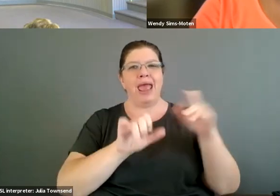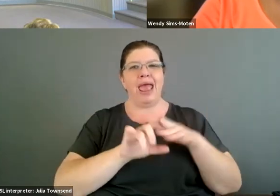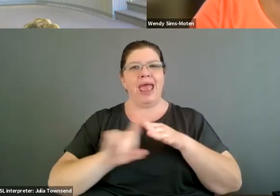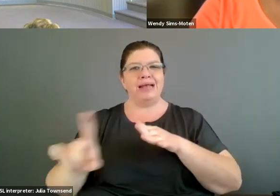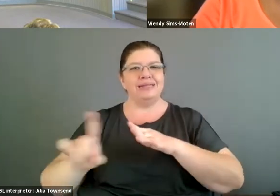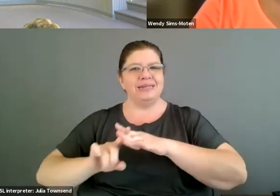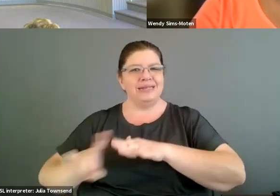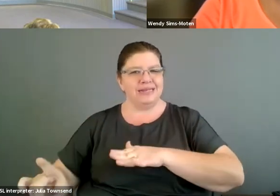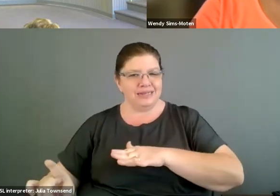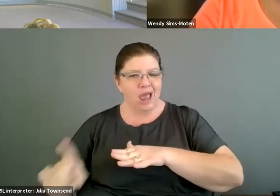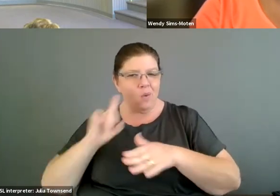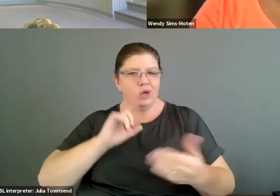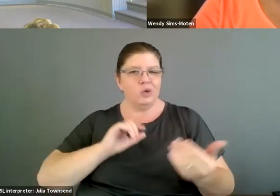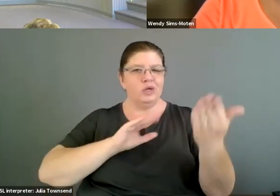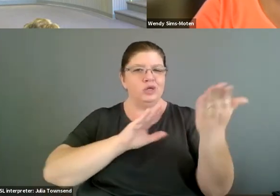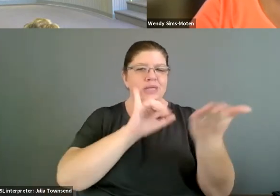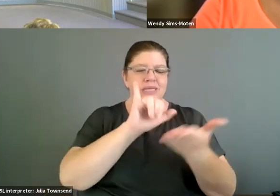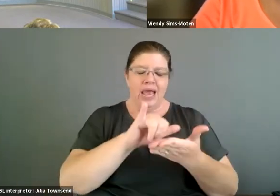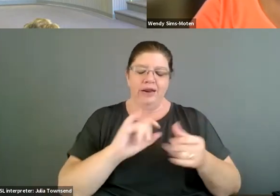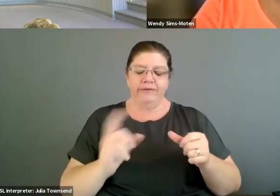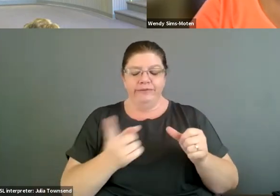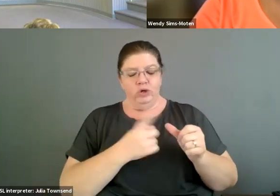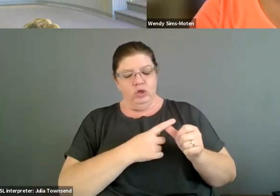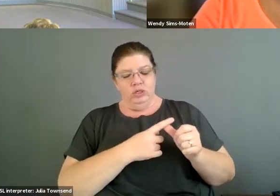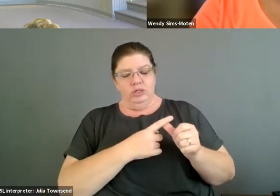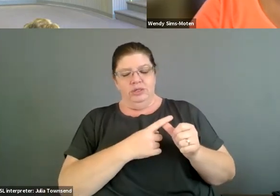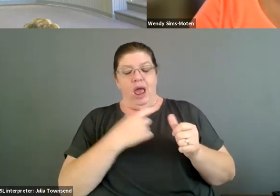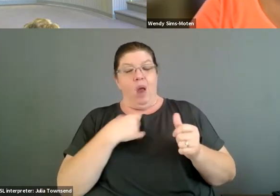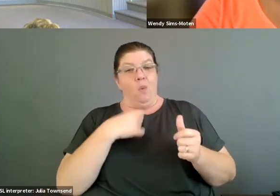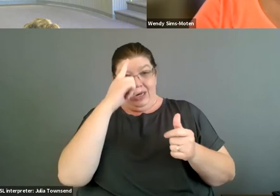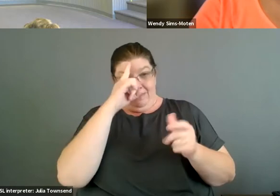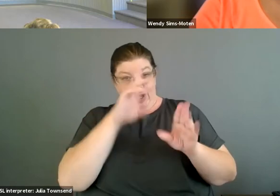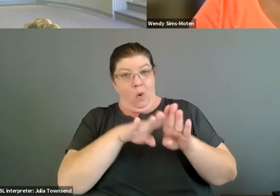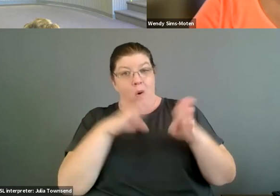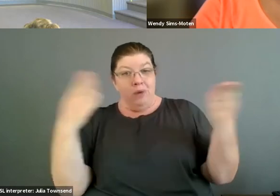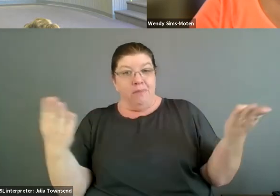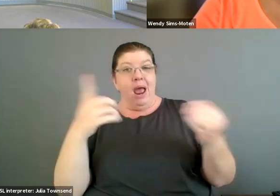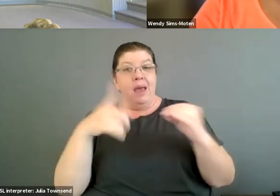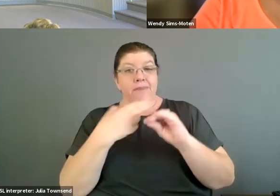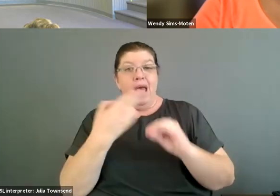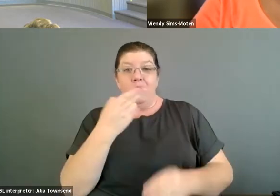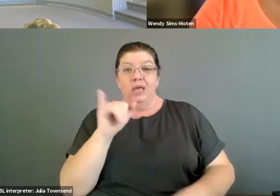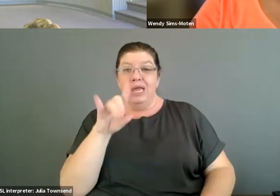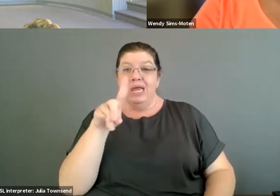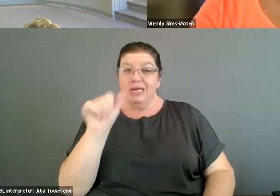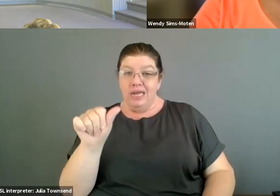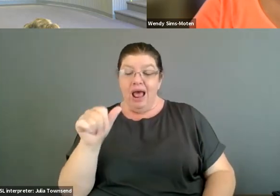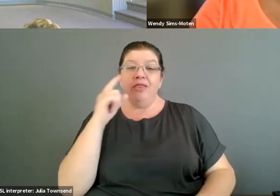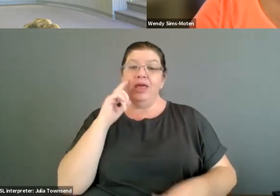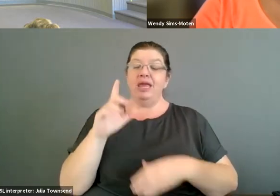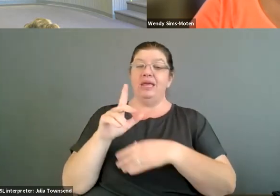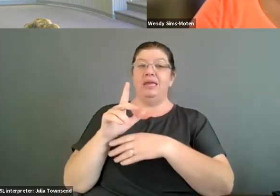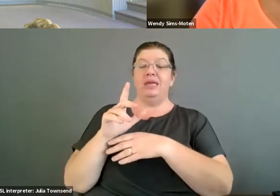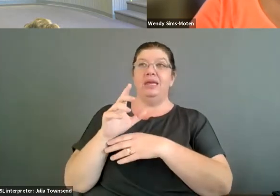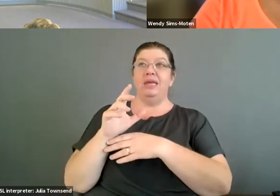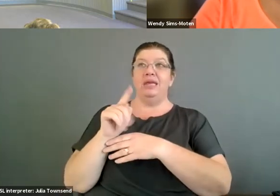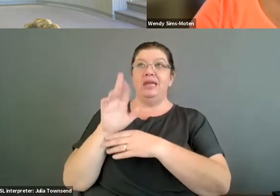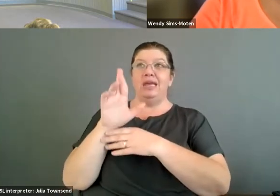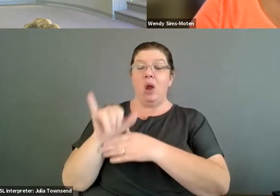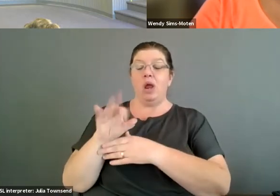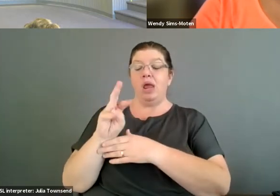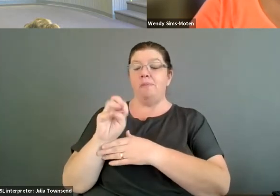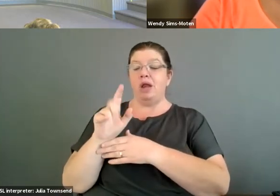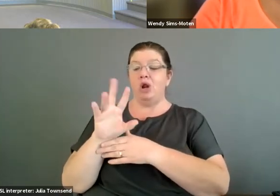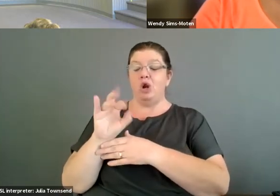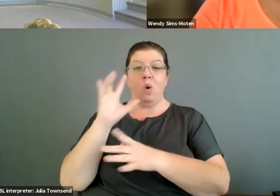all, you know, I want to be open-minded about Hilda. I think Carrie Matsuoka was a disaster, and